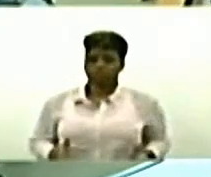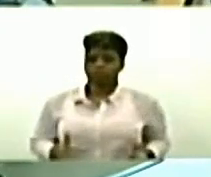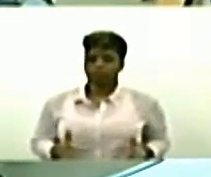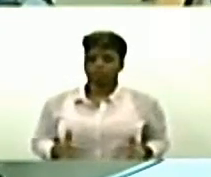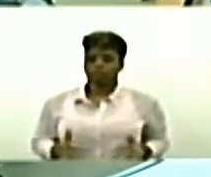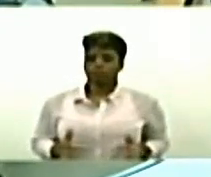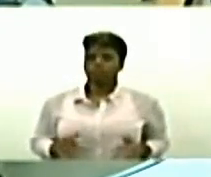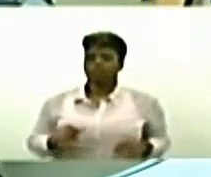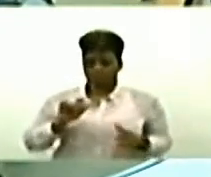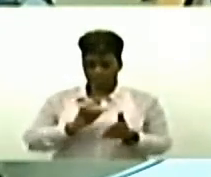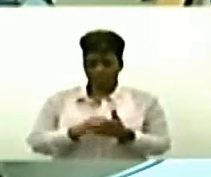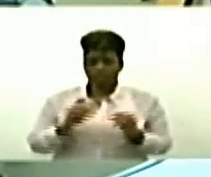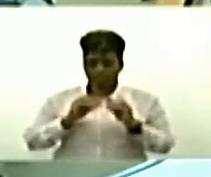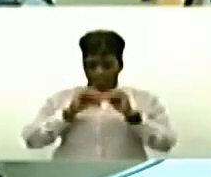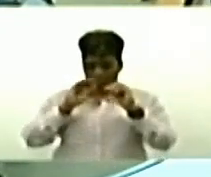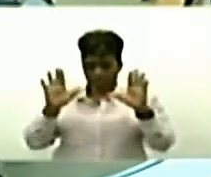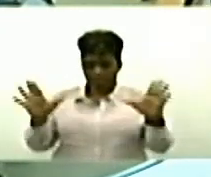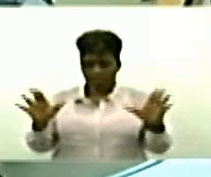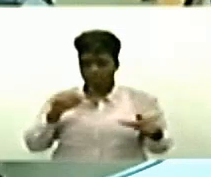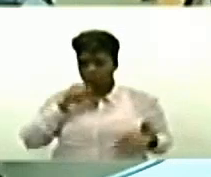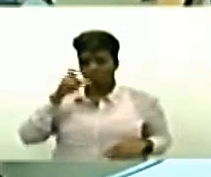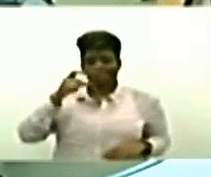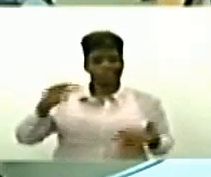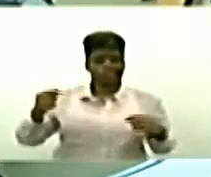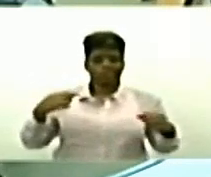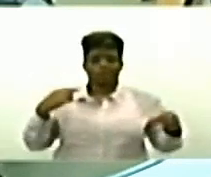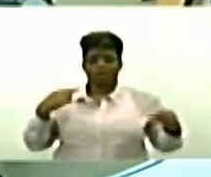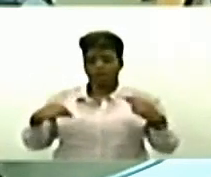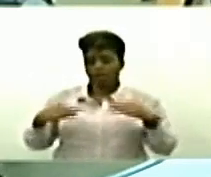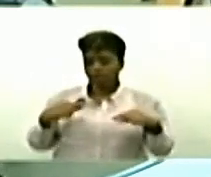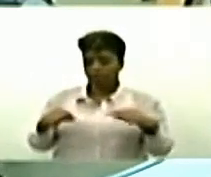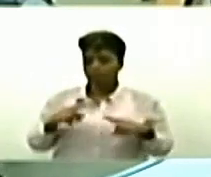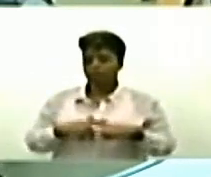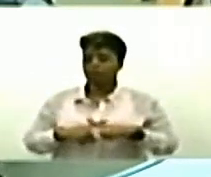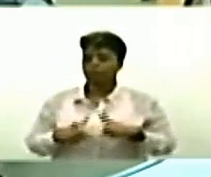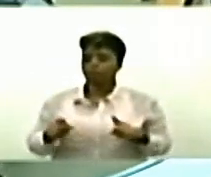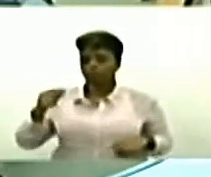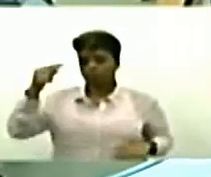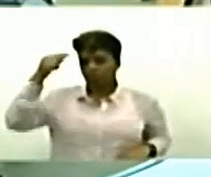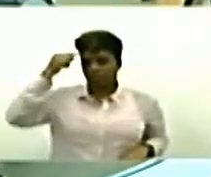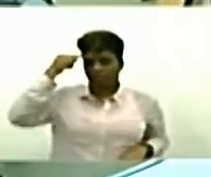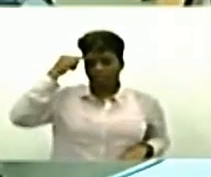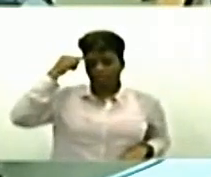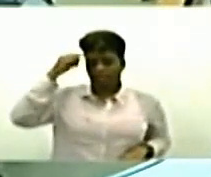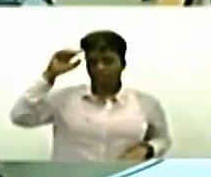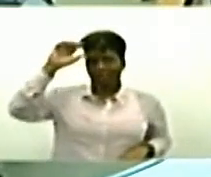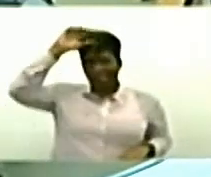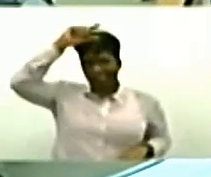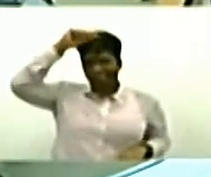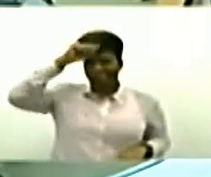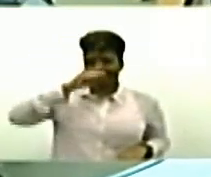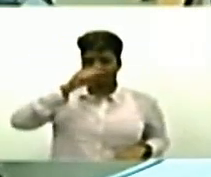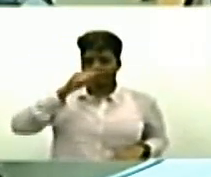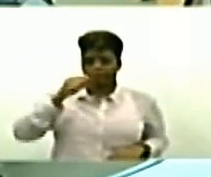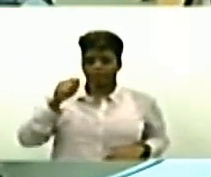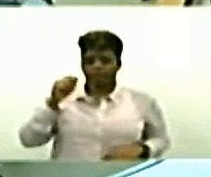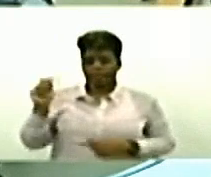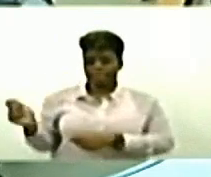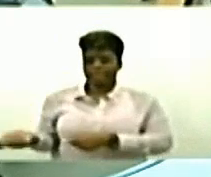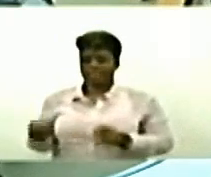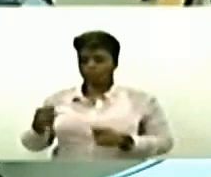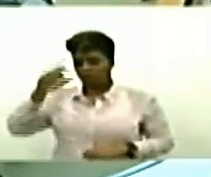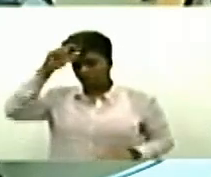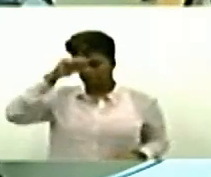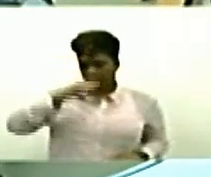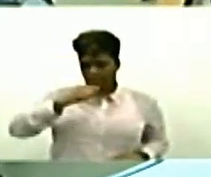irrefutable. It doesn't require an argument. But do you think a baseball cap conveys